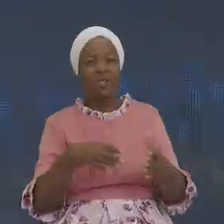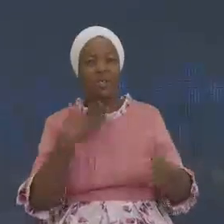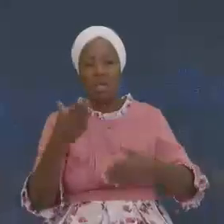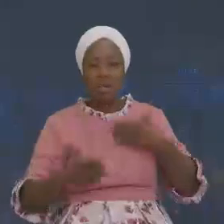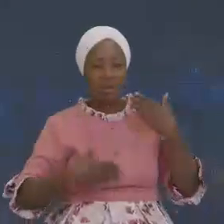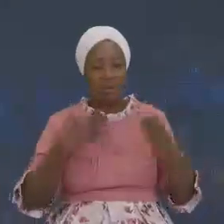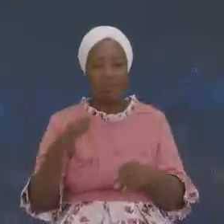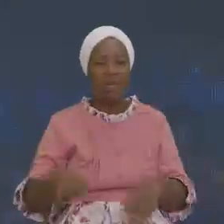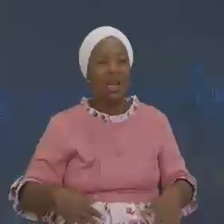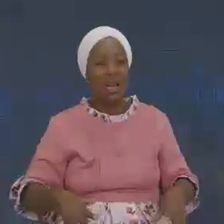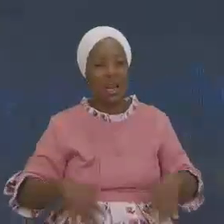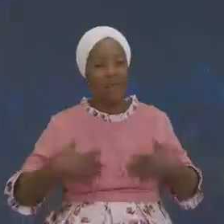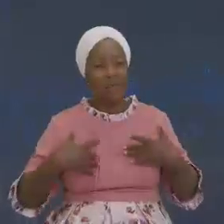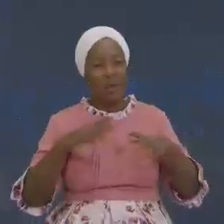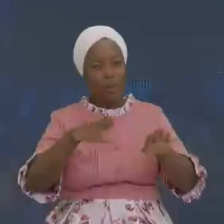provided for,